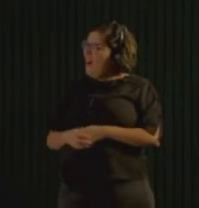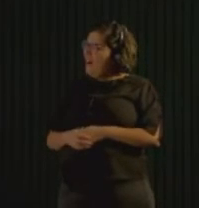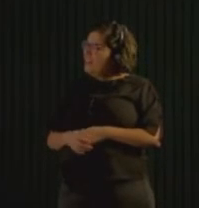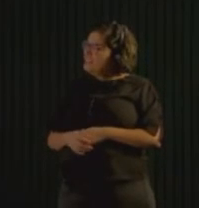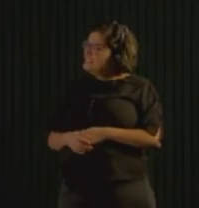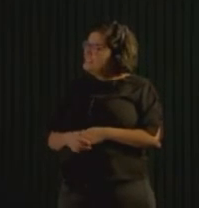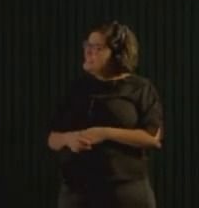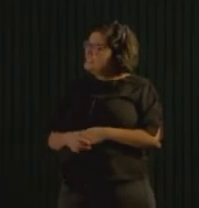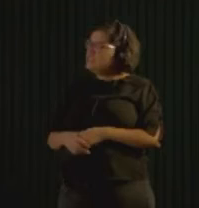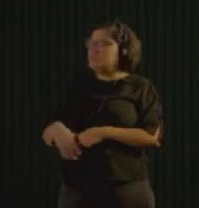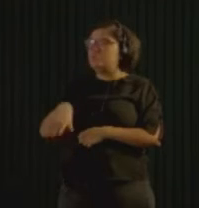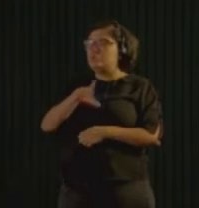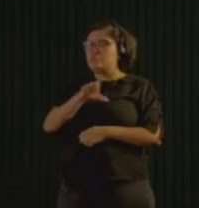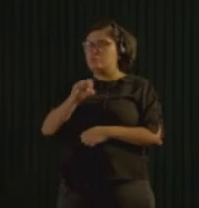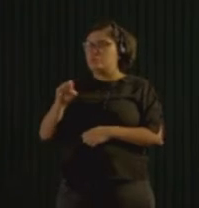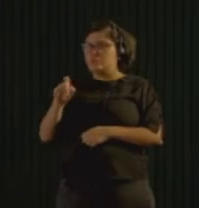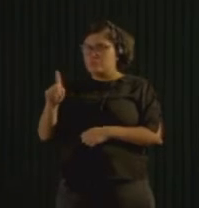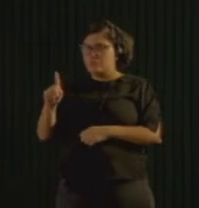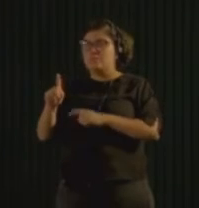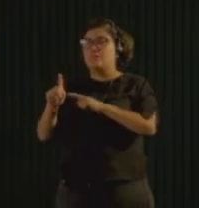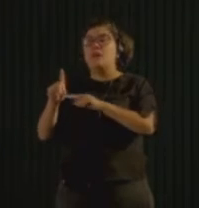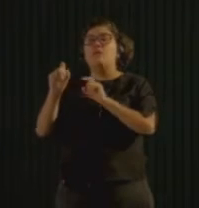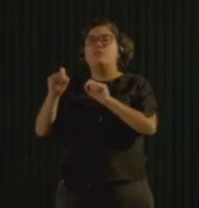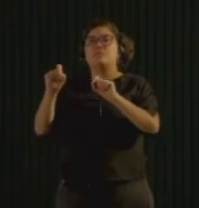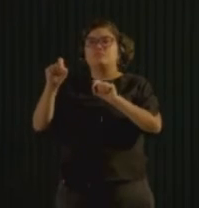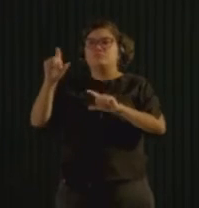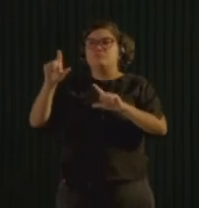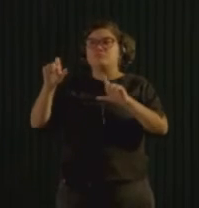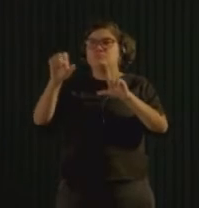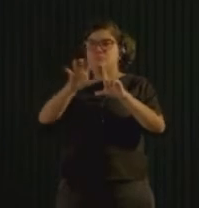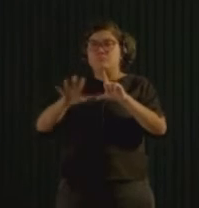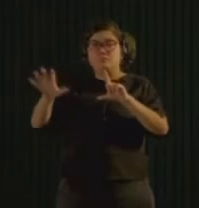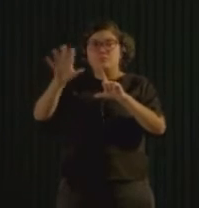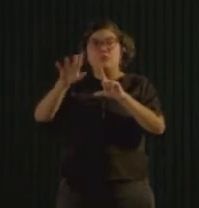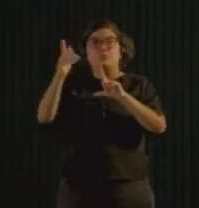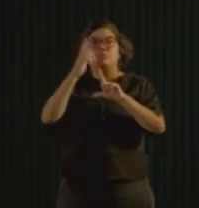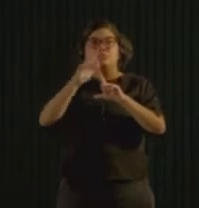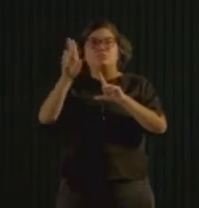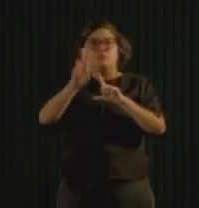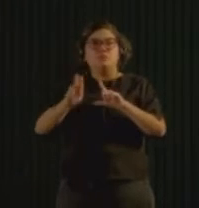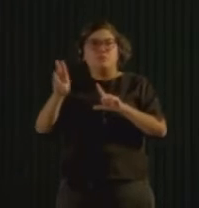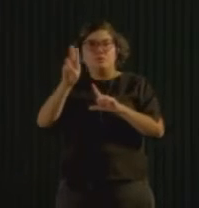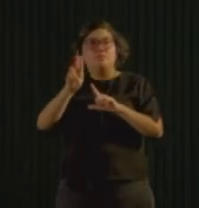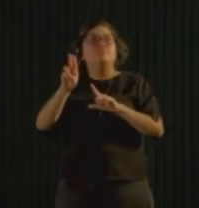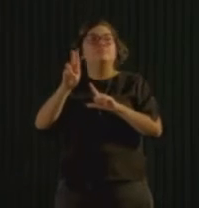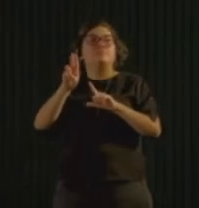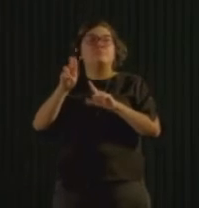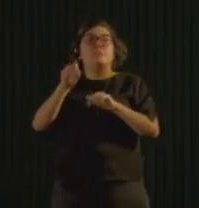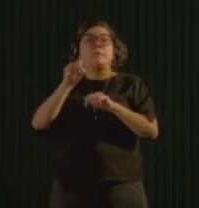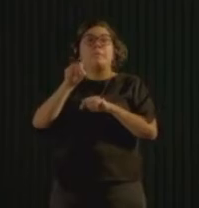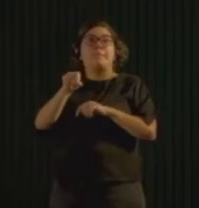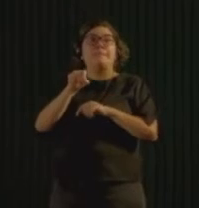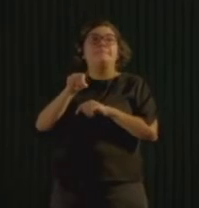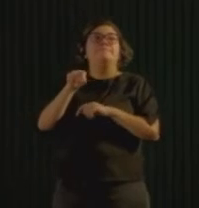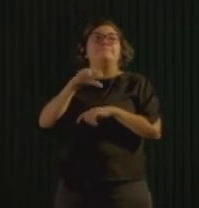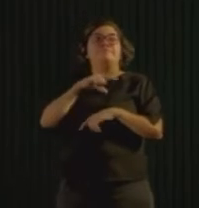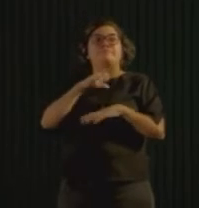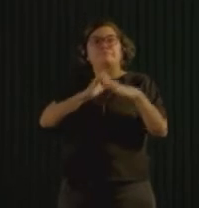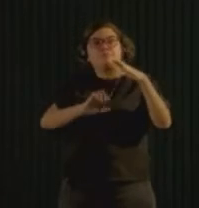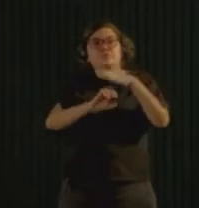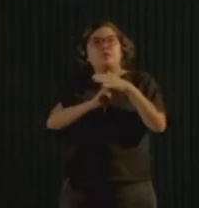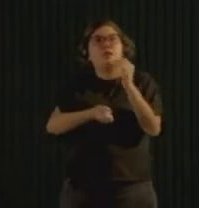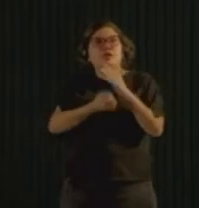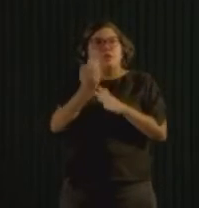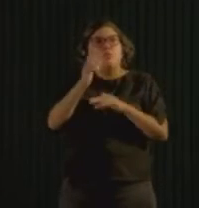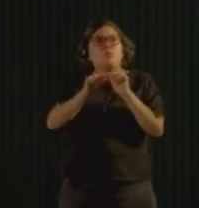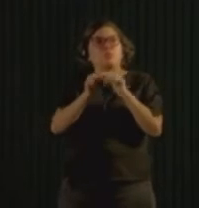Loop is a platform for reuse. As a platform, consumer product companies can enter and create reusable versions of their